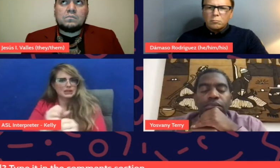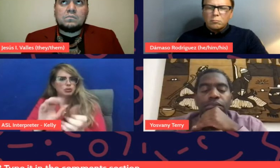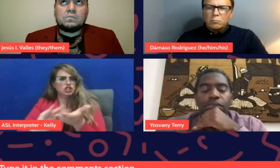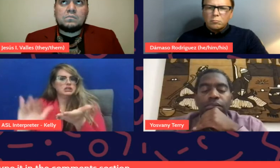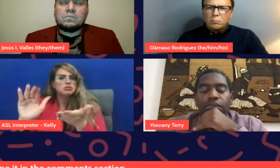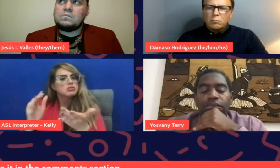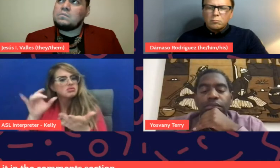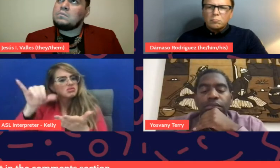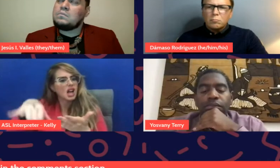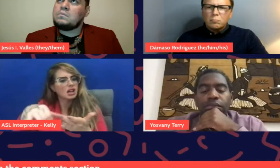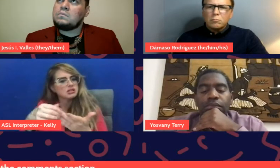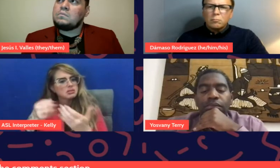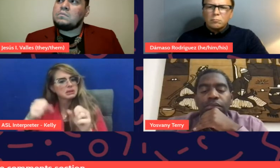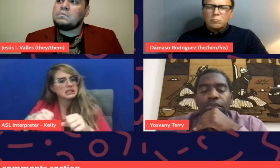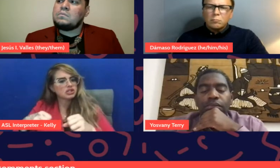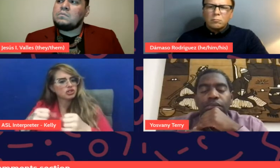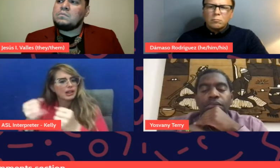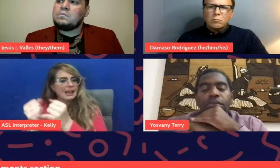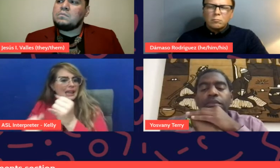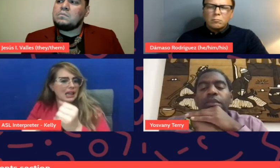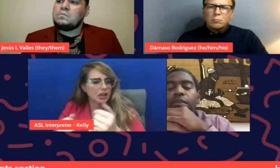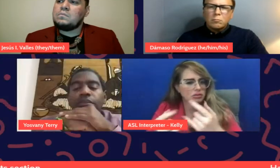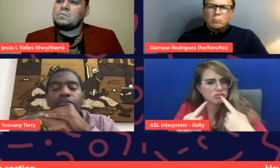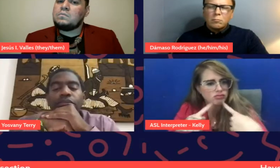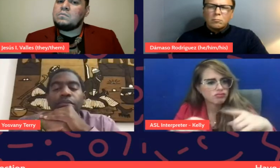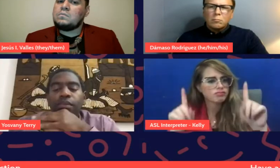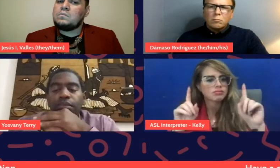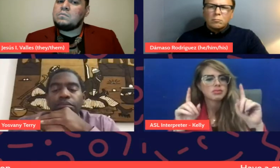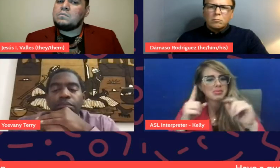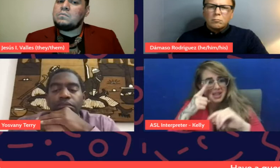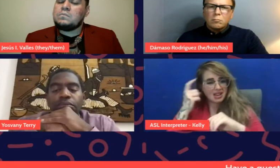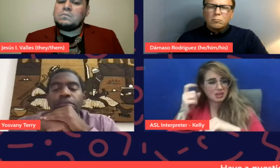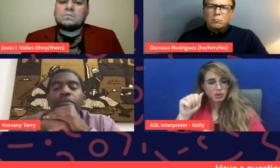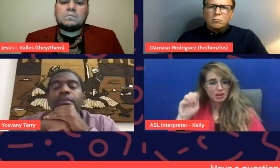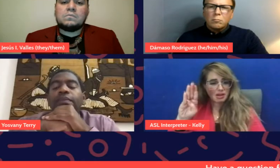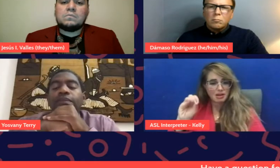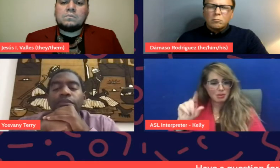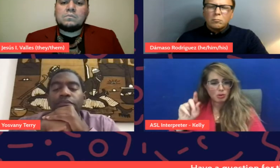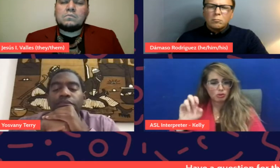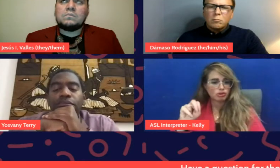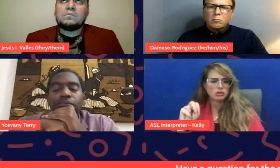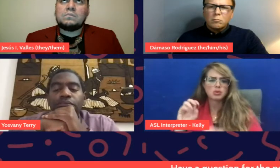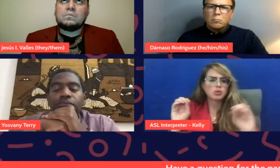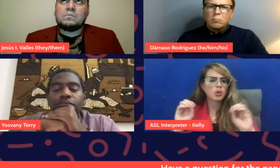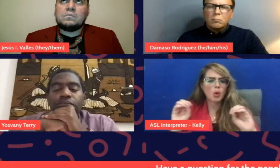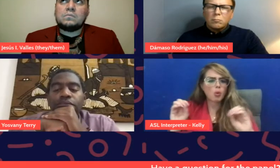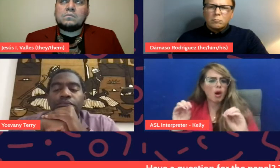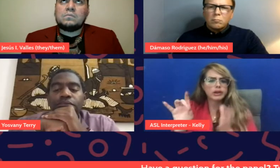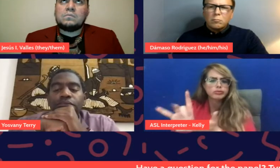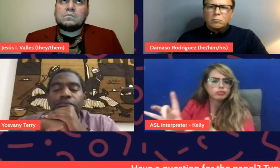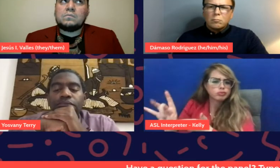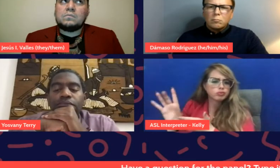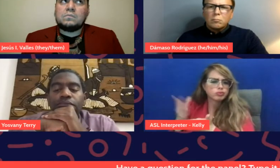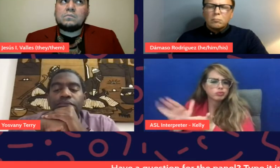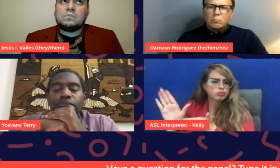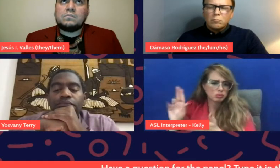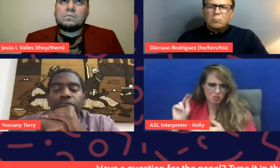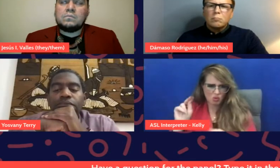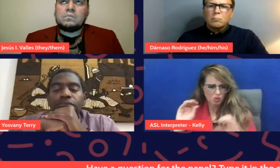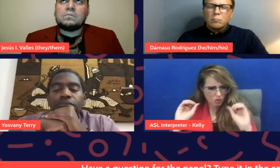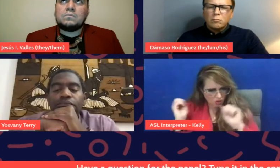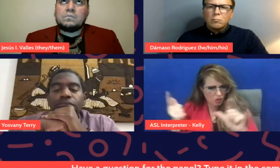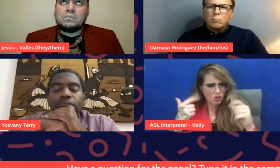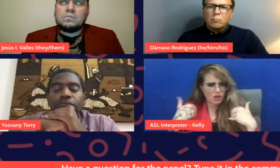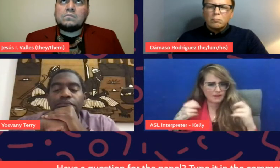as a potential end, because with abolition, everyone, no one is discarded. Everyone has an opportunity.